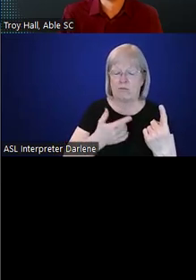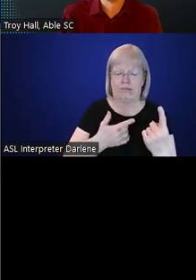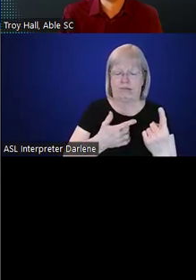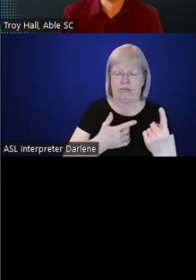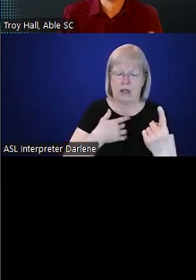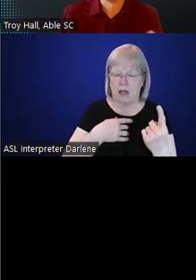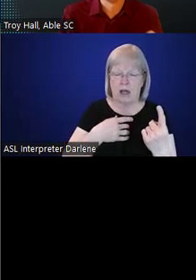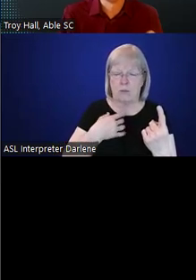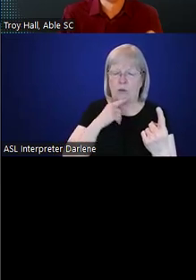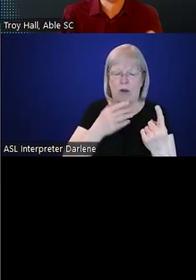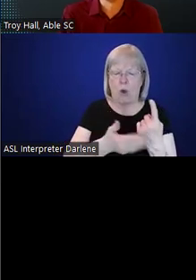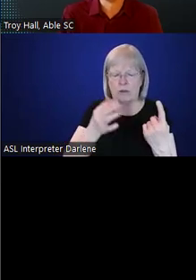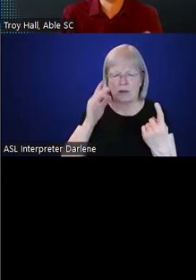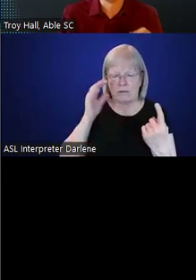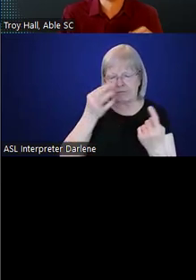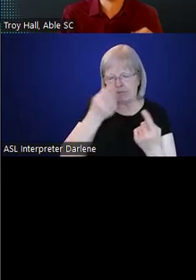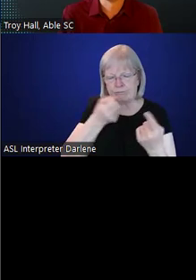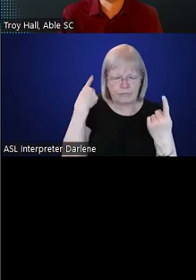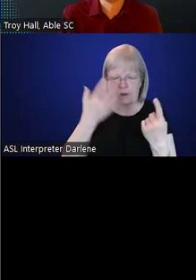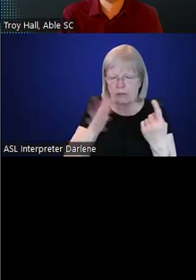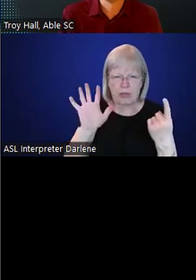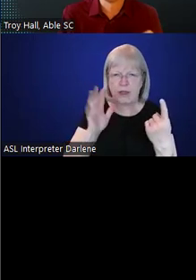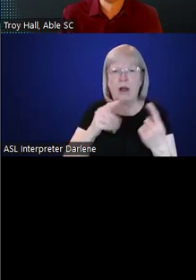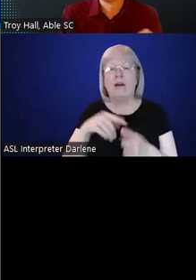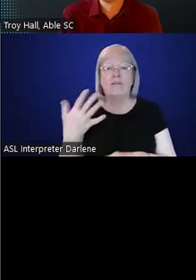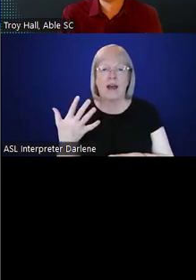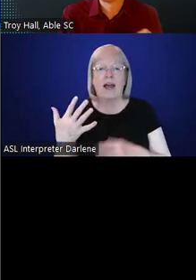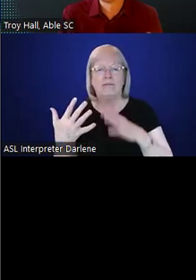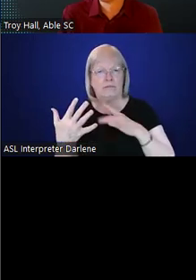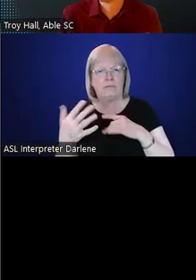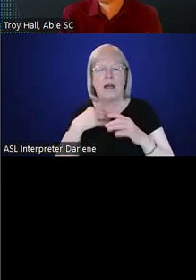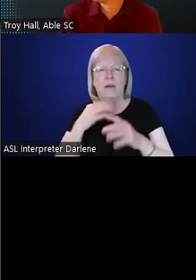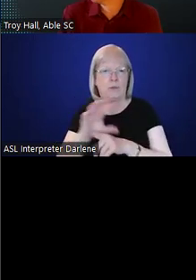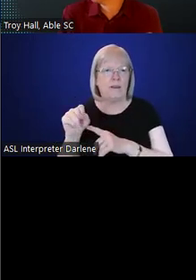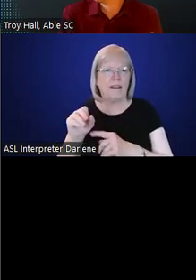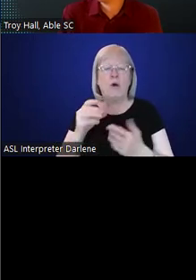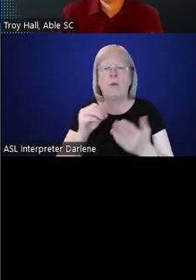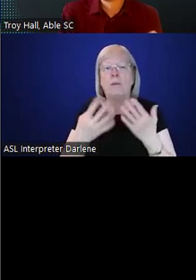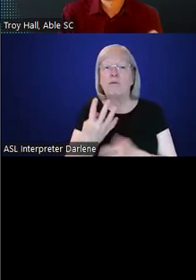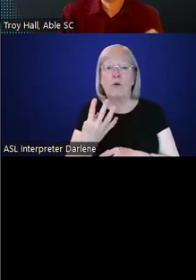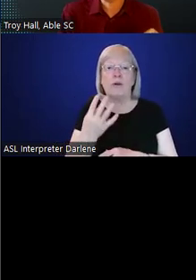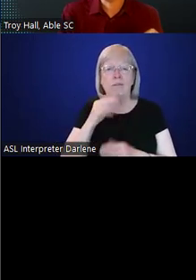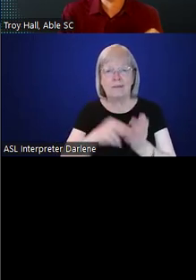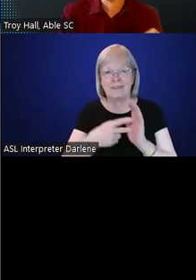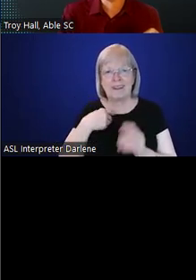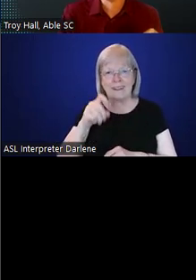here, and 5 being, I am all the way amped and for it. I don't even need a second cup of coffee.